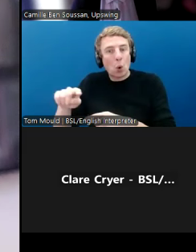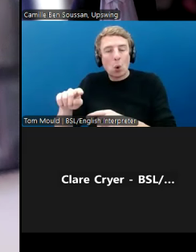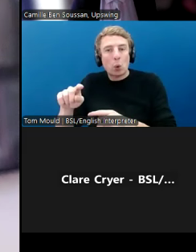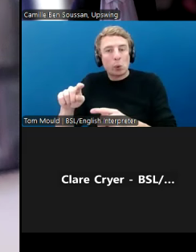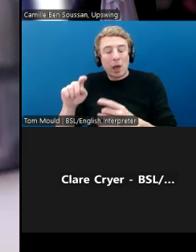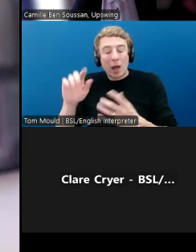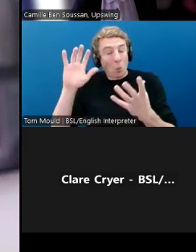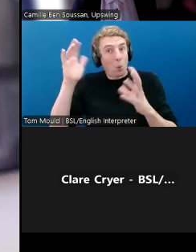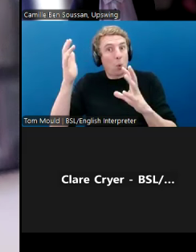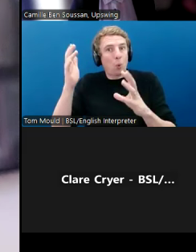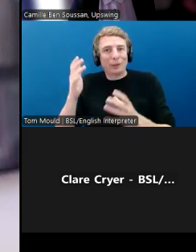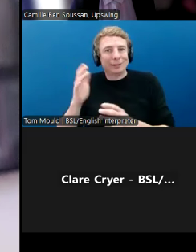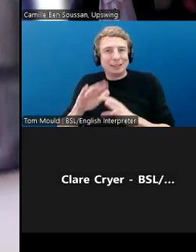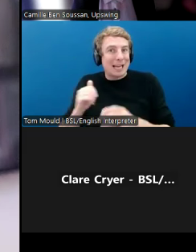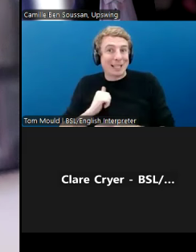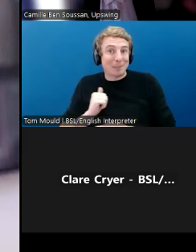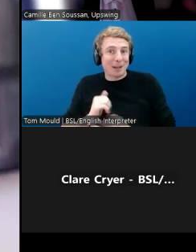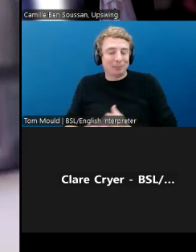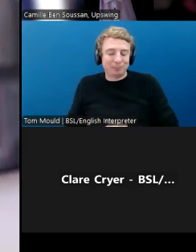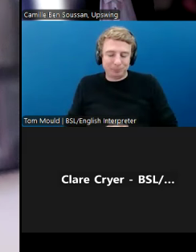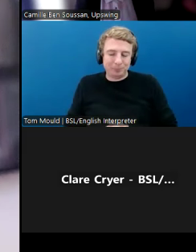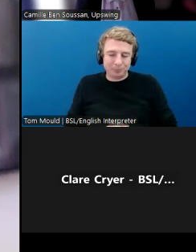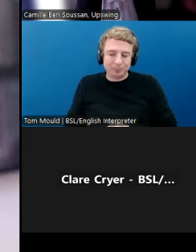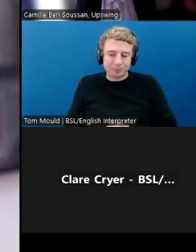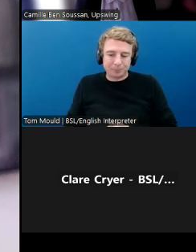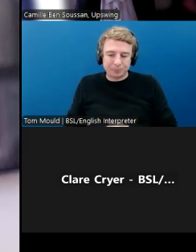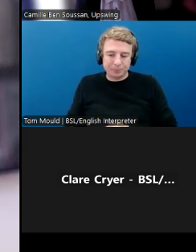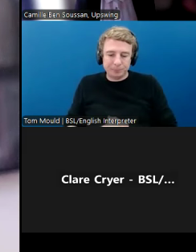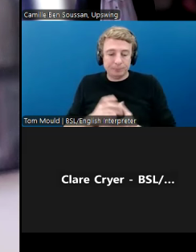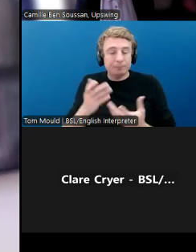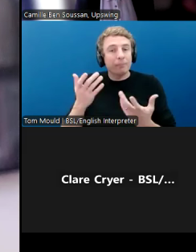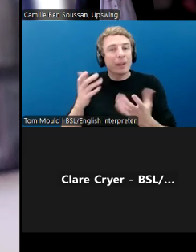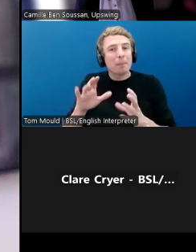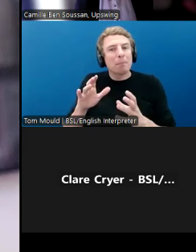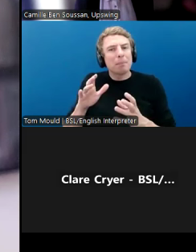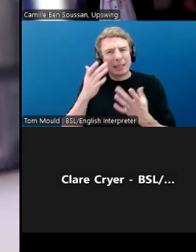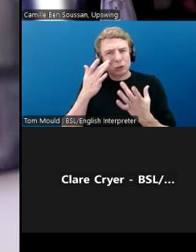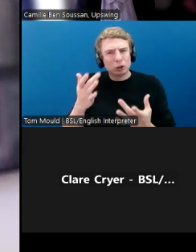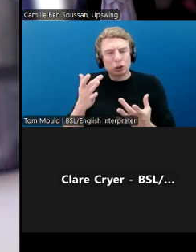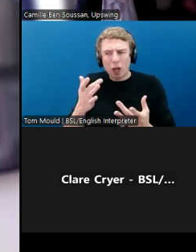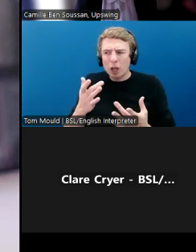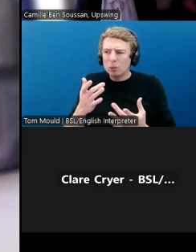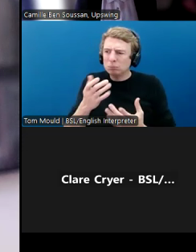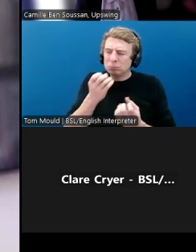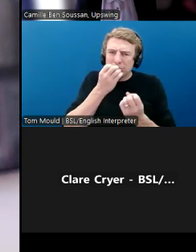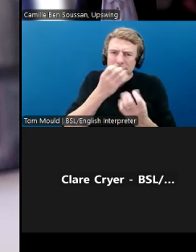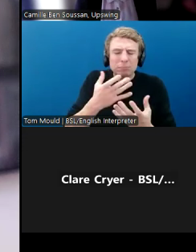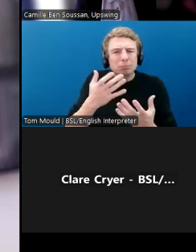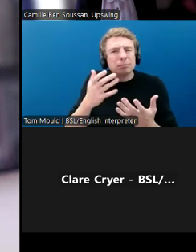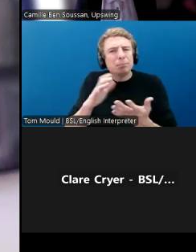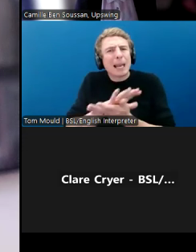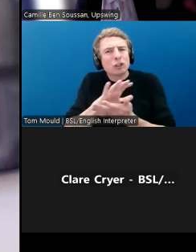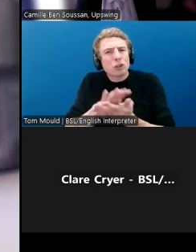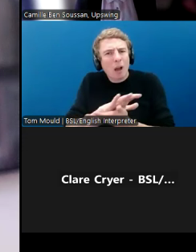So during that process, we discovered that circus could bring an important experience of pleasure and challenge at the same time.